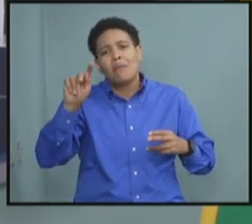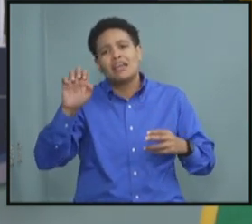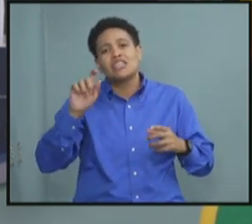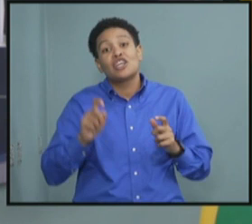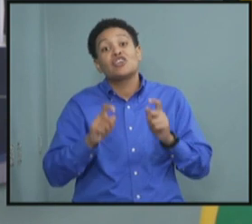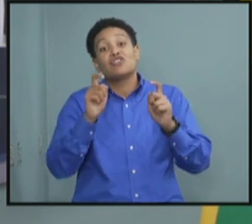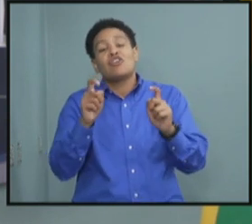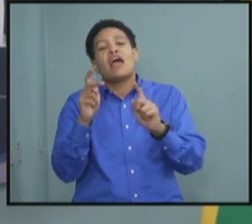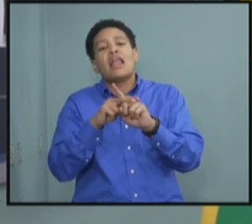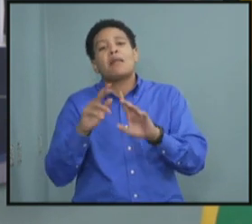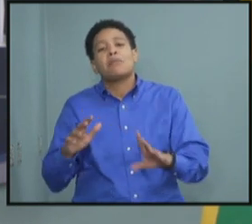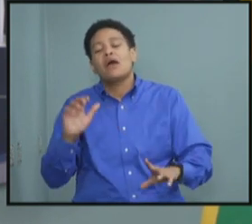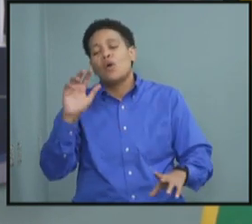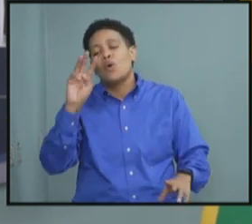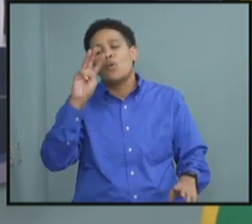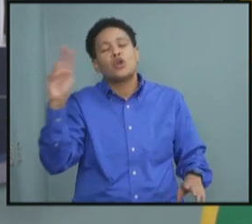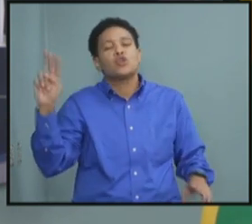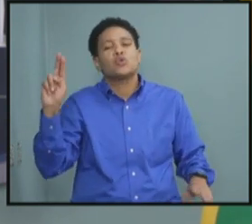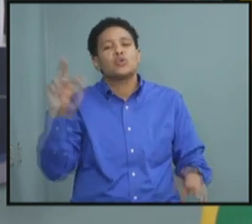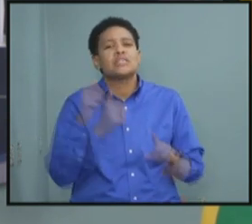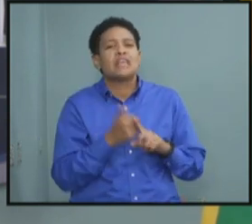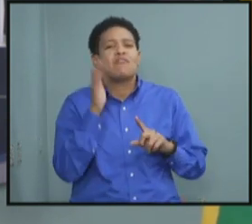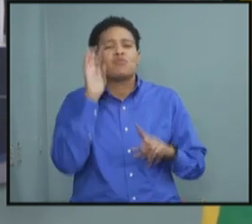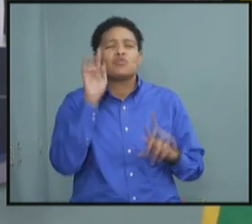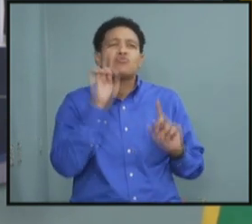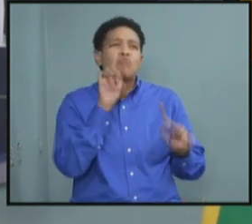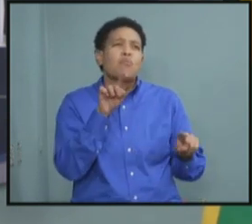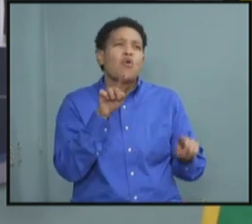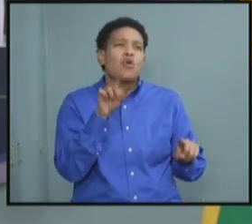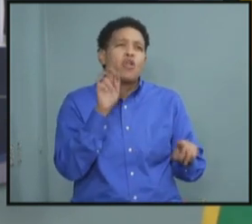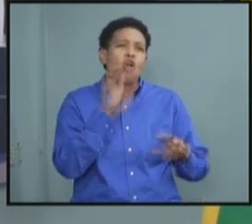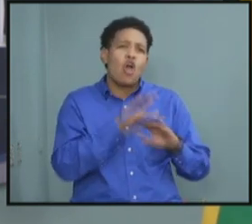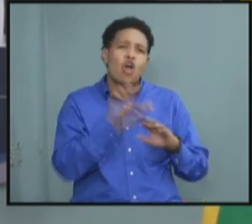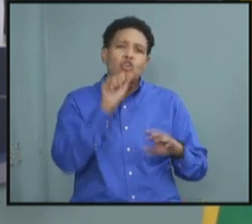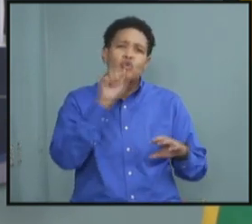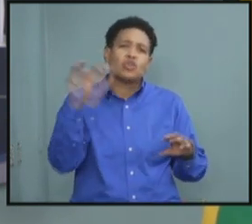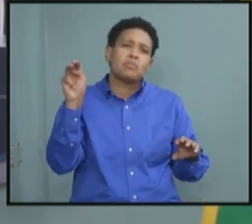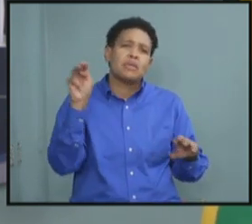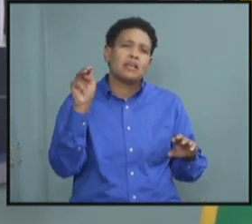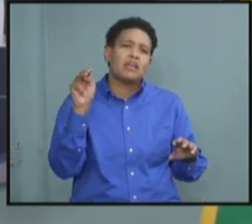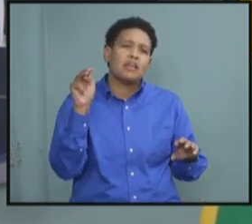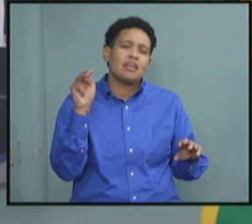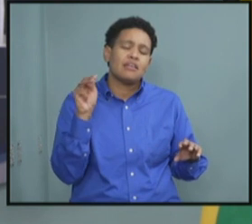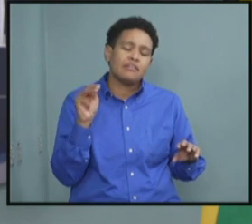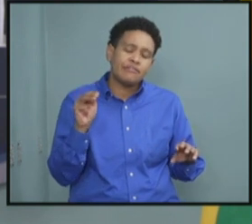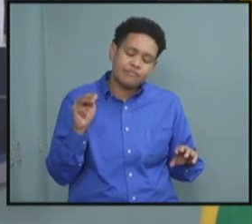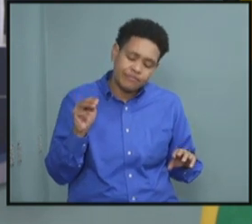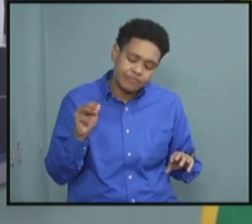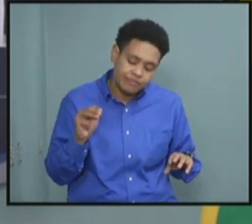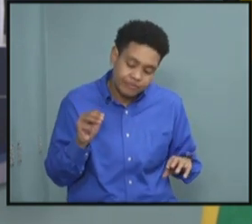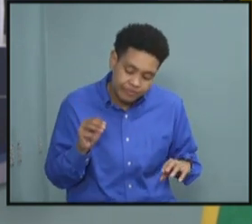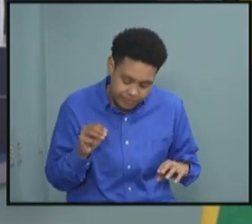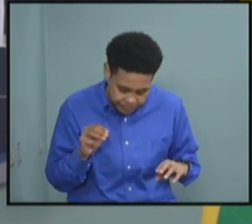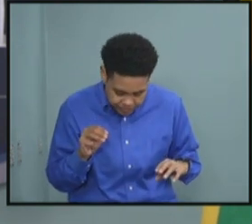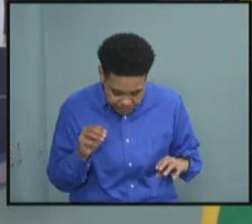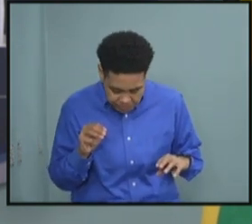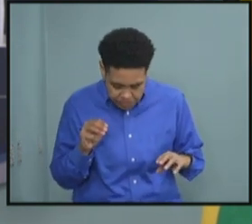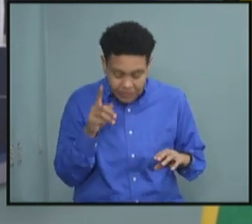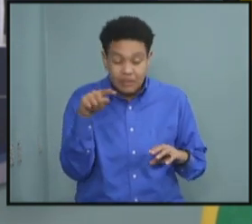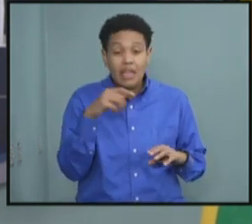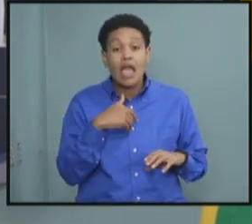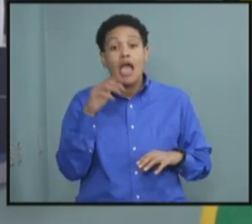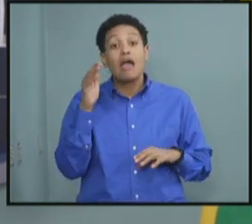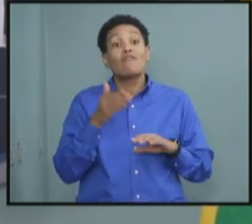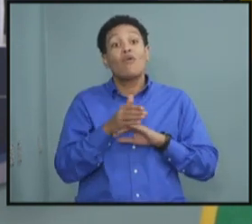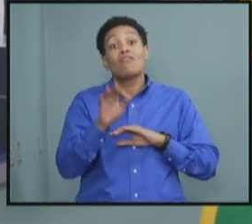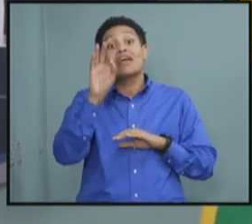applicants, Western Union, would have reported on social media that they have over